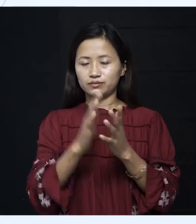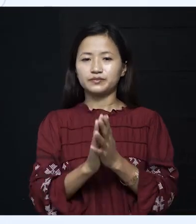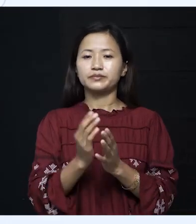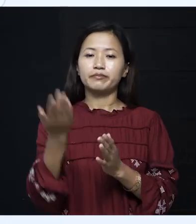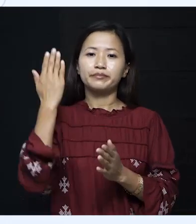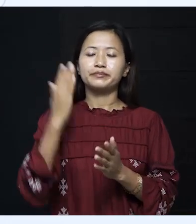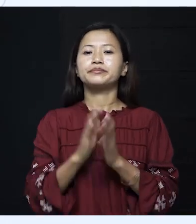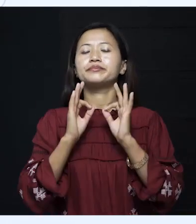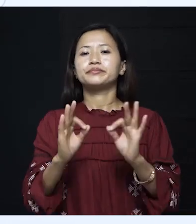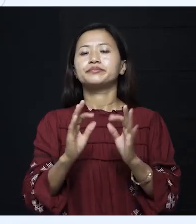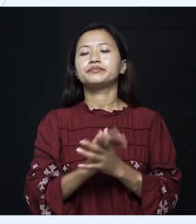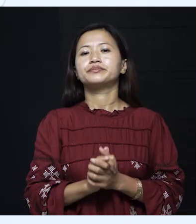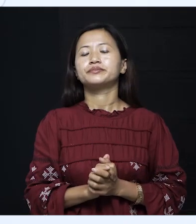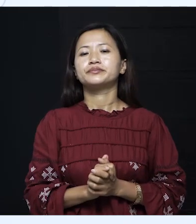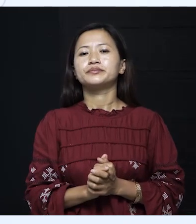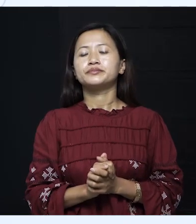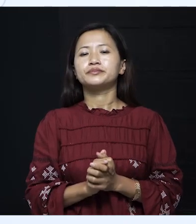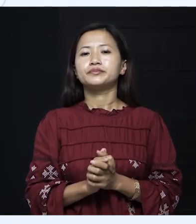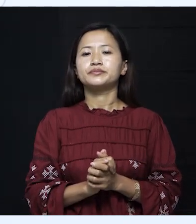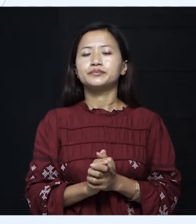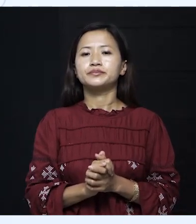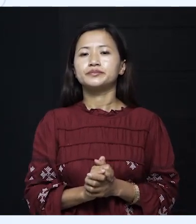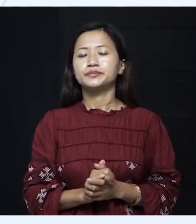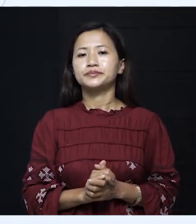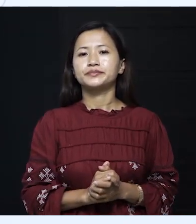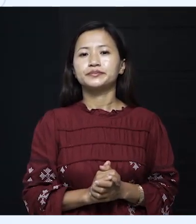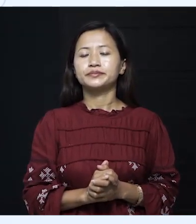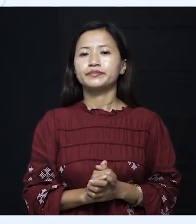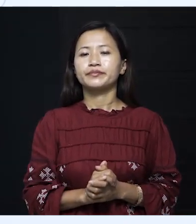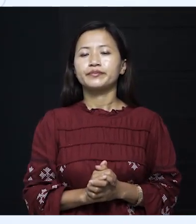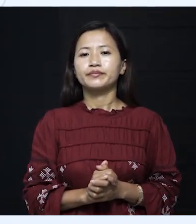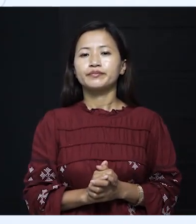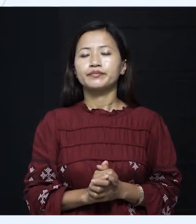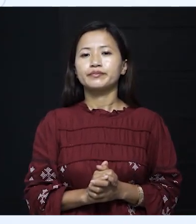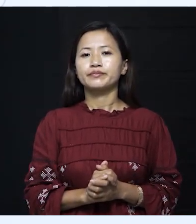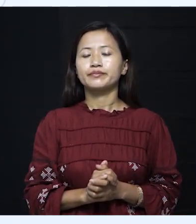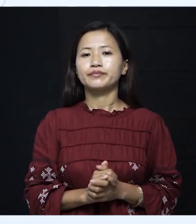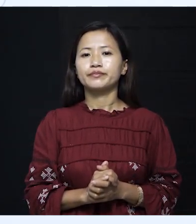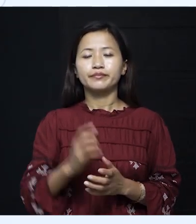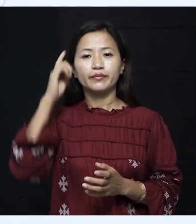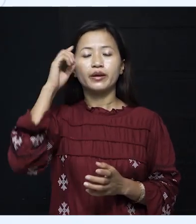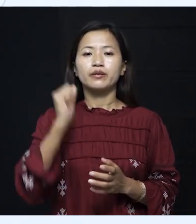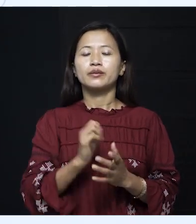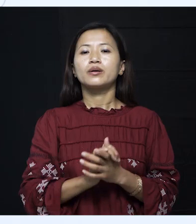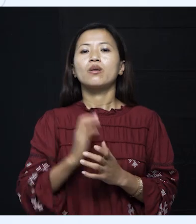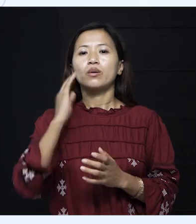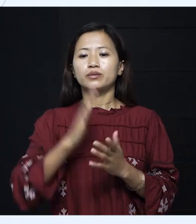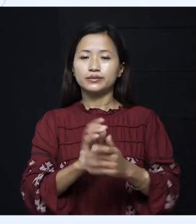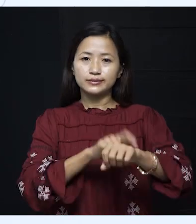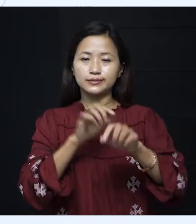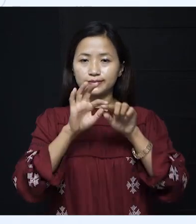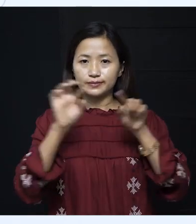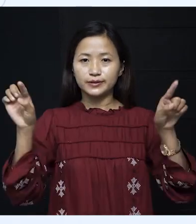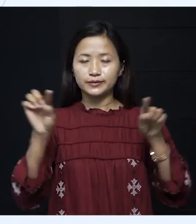past perfect. That is past perfect. So that's the case here. So we remember when we are using the